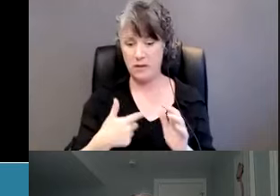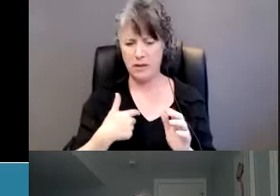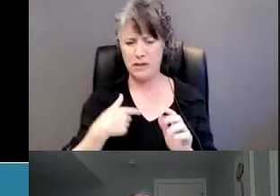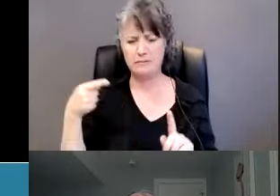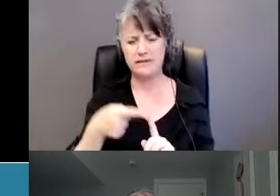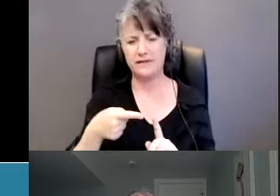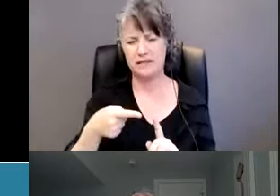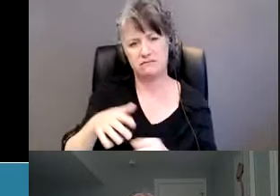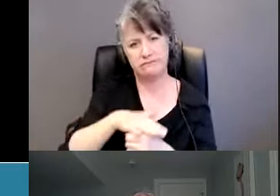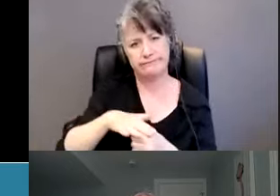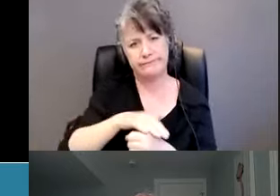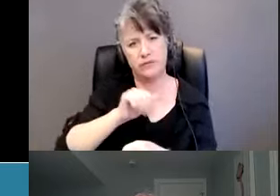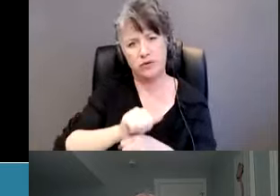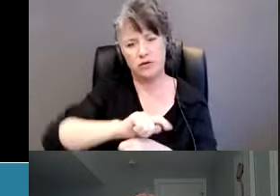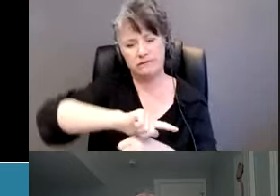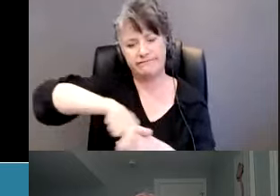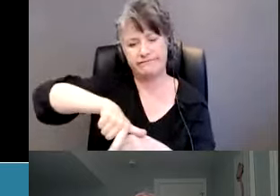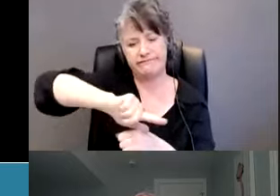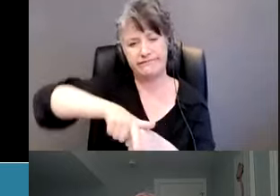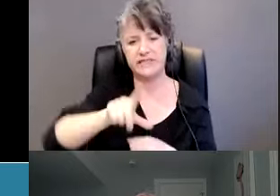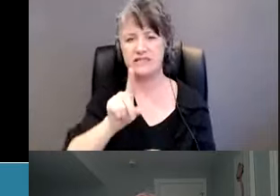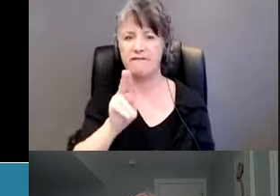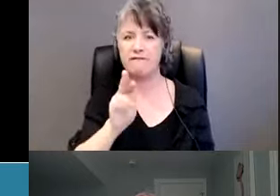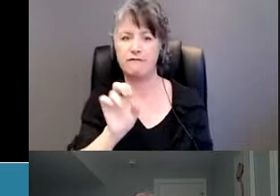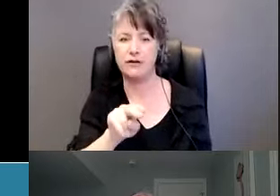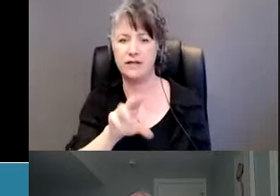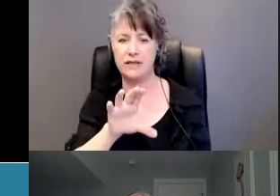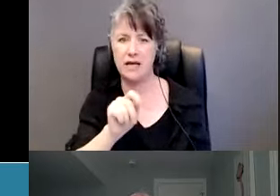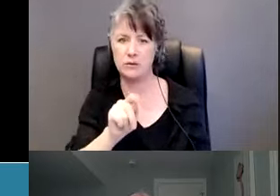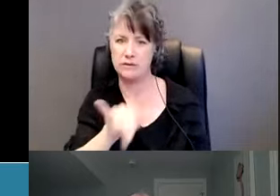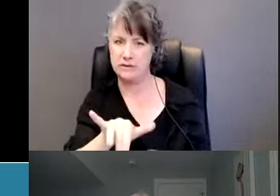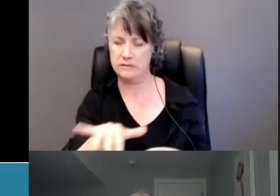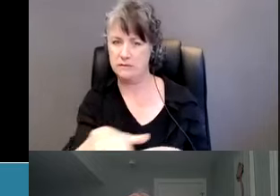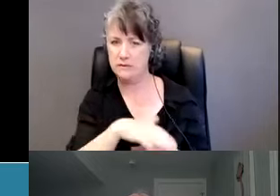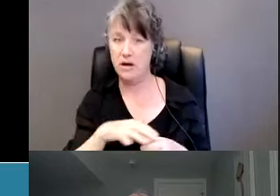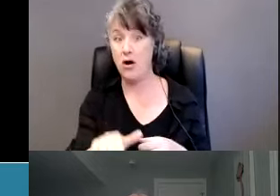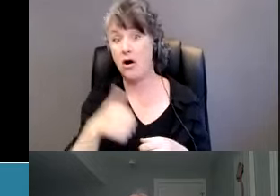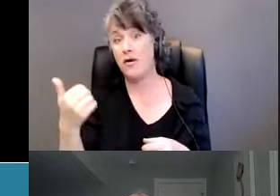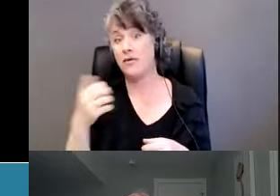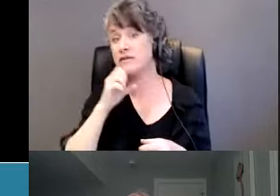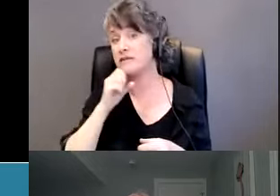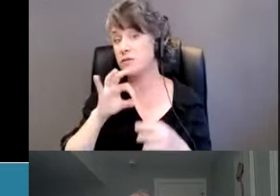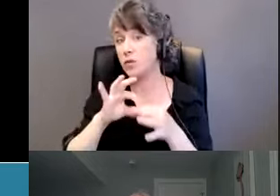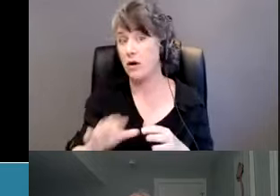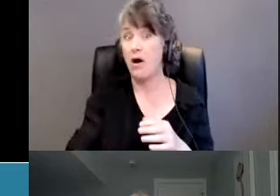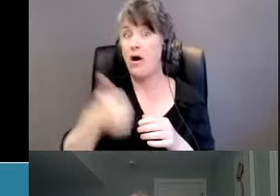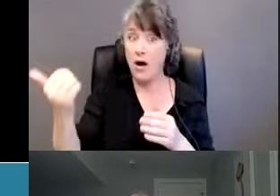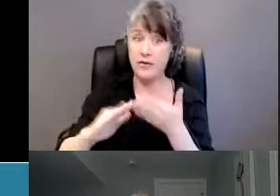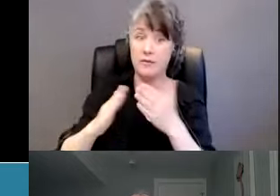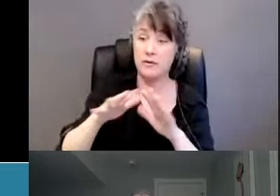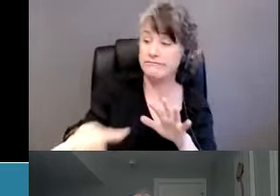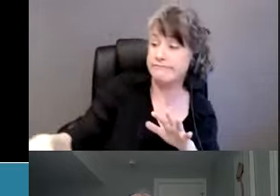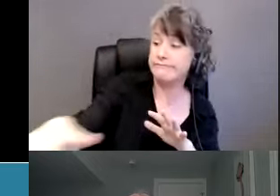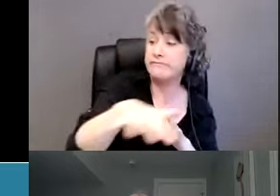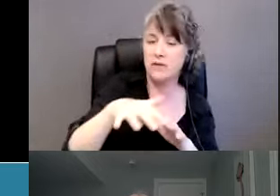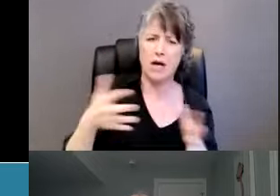Dufferin County. I am aware though that there are other seniors at risk coordinators in other communities. So I do encourage you to